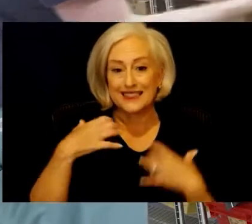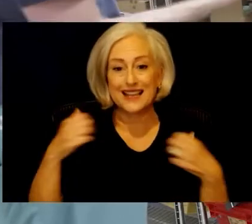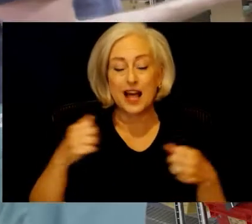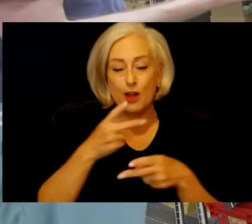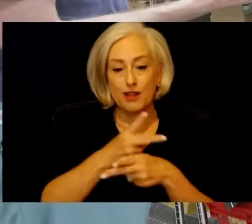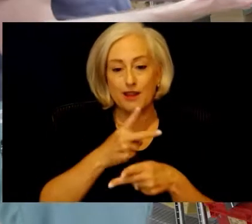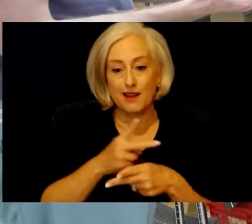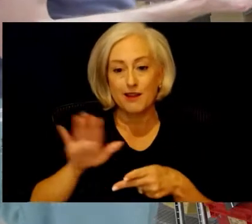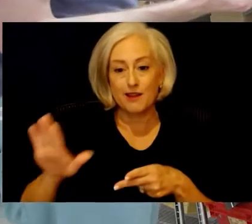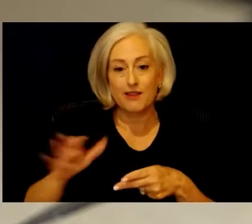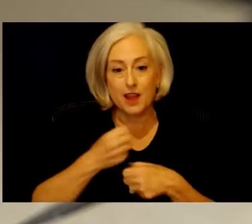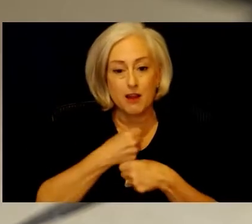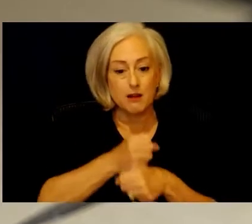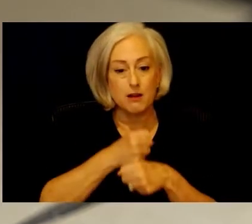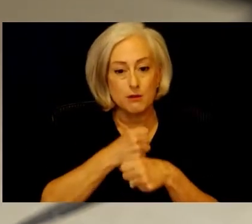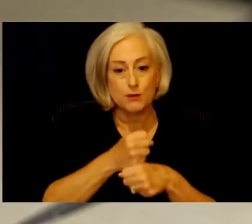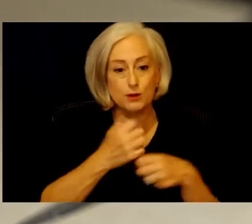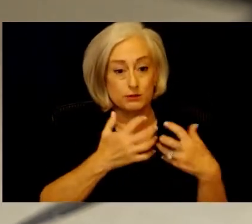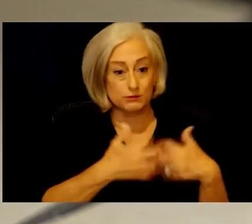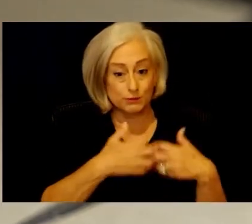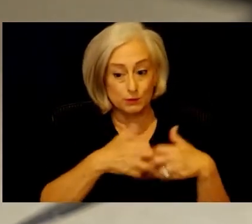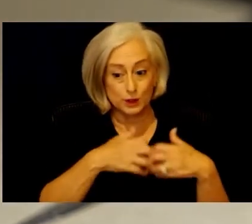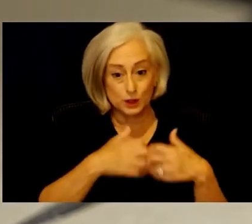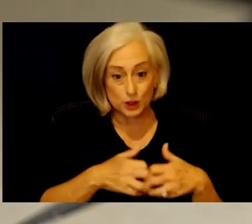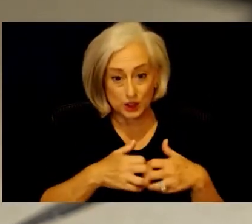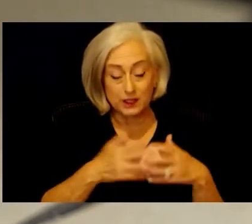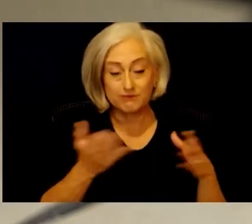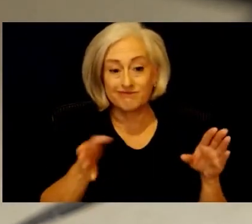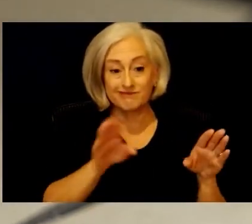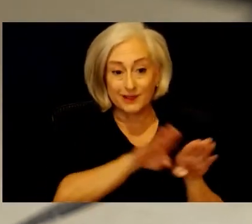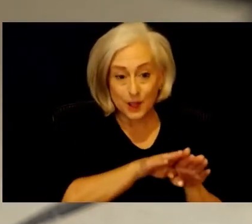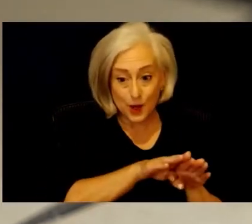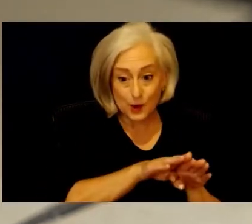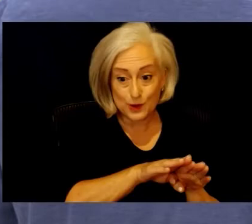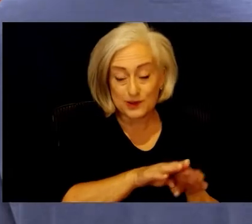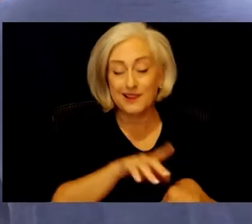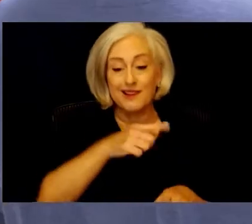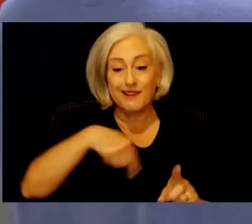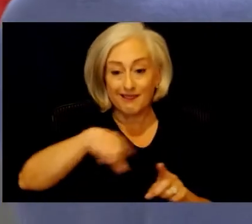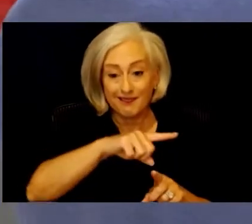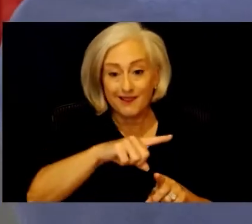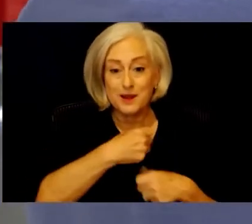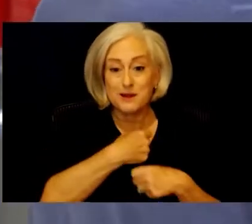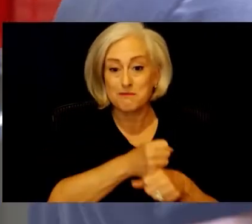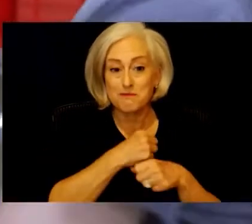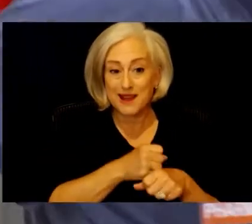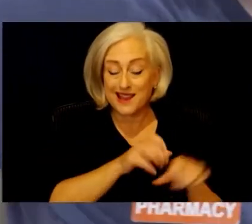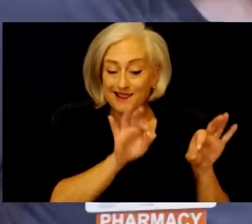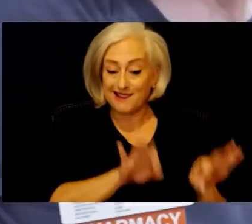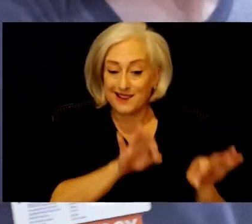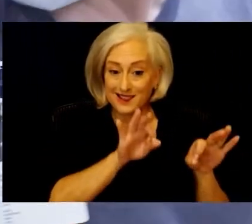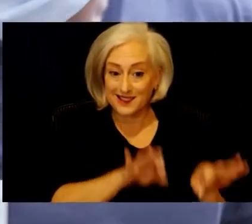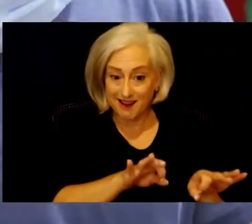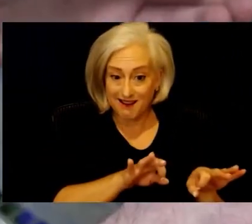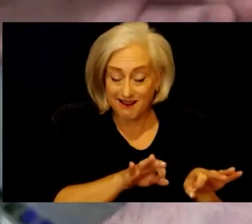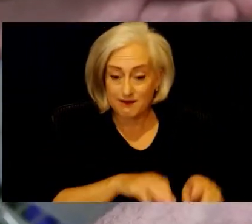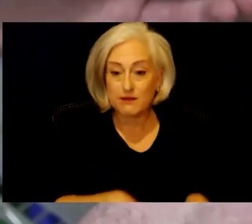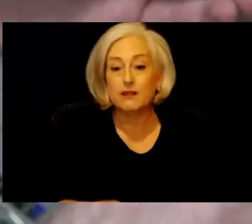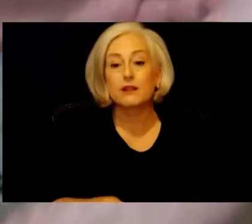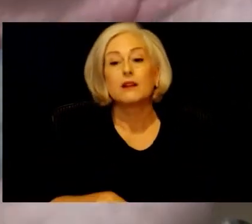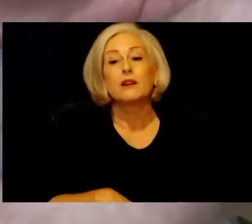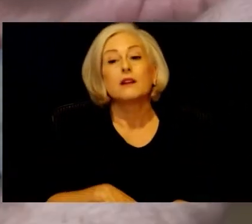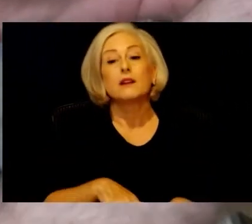primary producer of contrast dye. This started in April, this lockdown, and it was largely lifted by